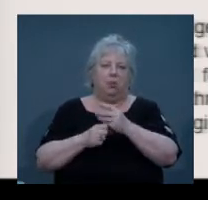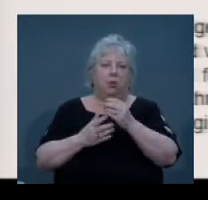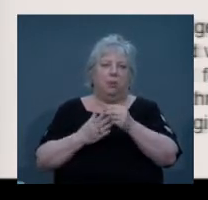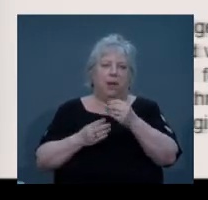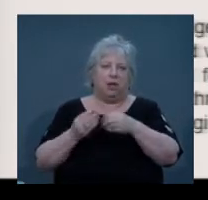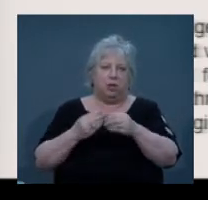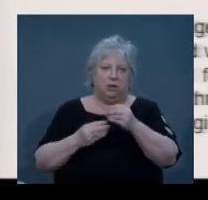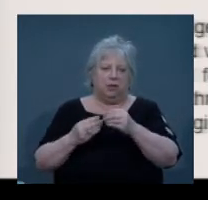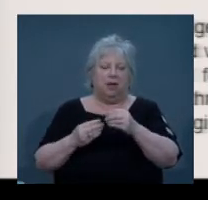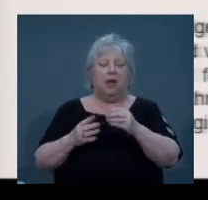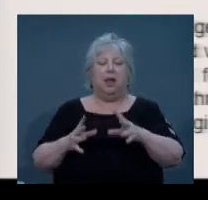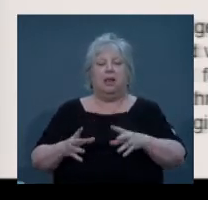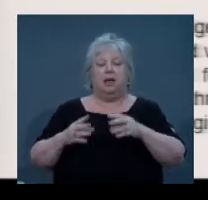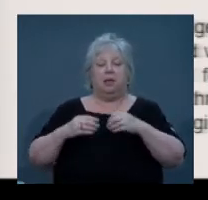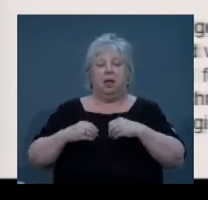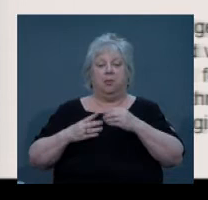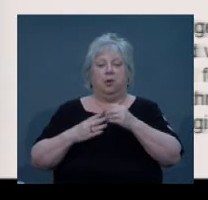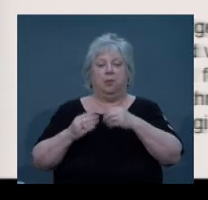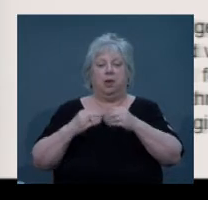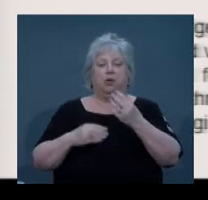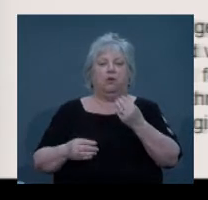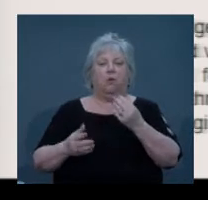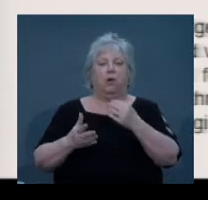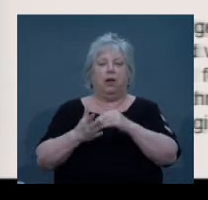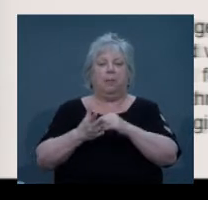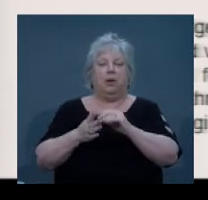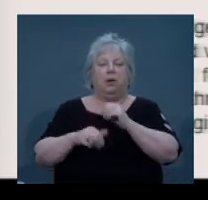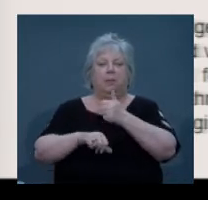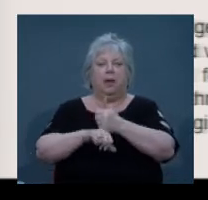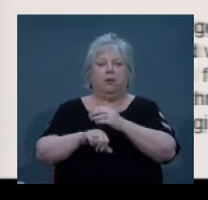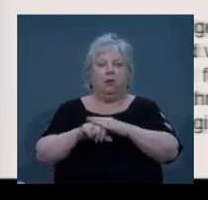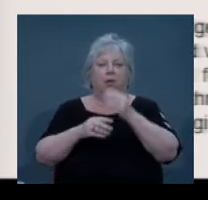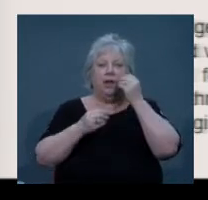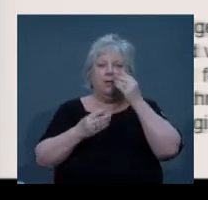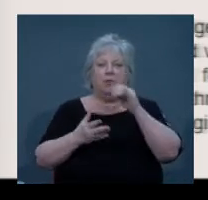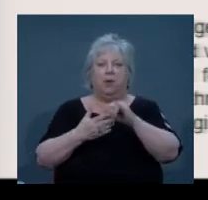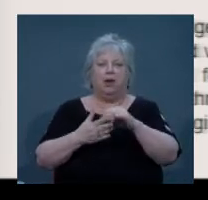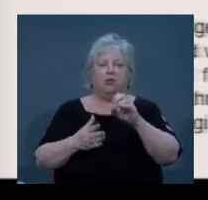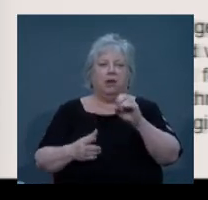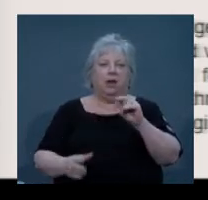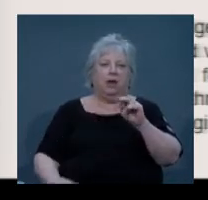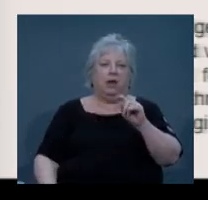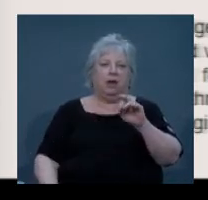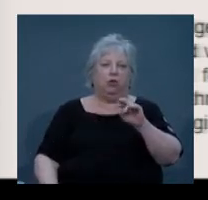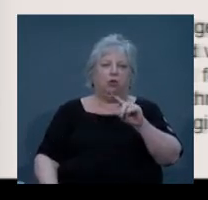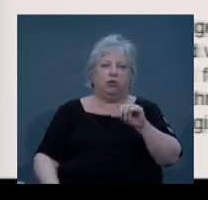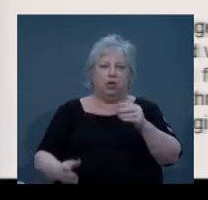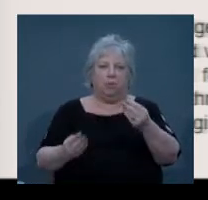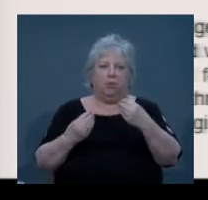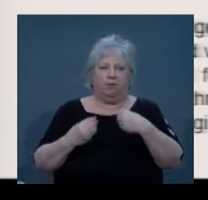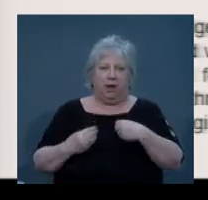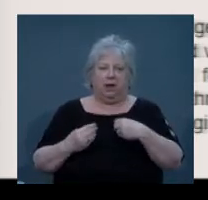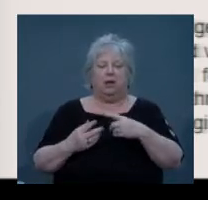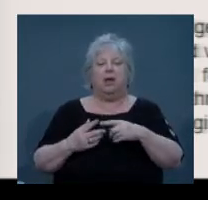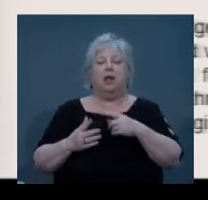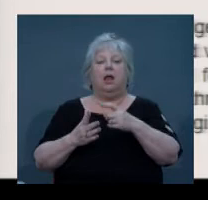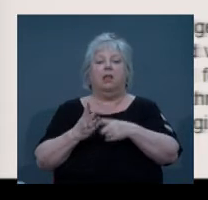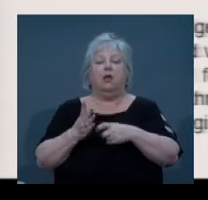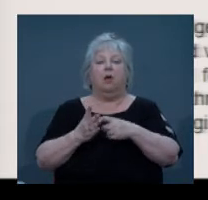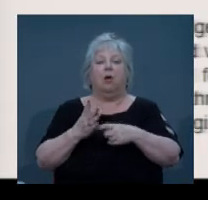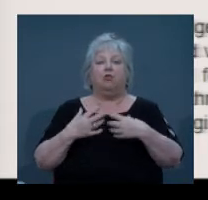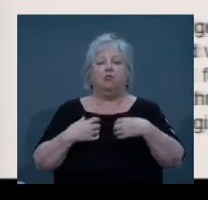budget. The adopted budget is 14 million based on the information that Energy provided. The cost